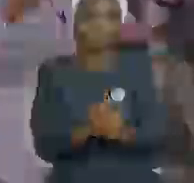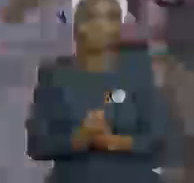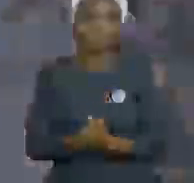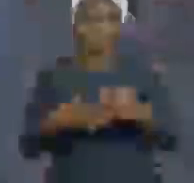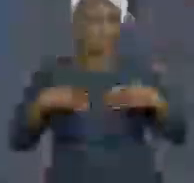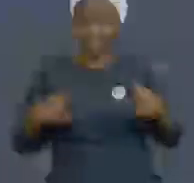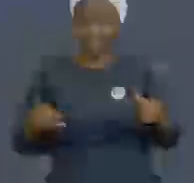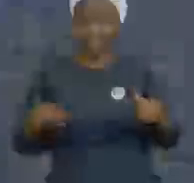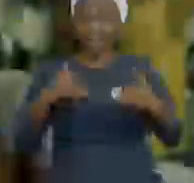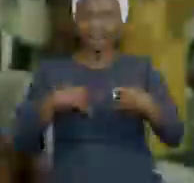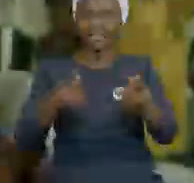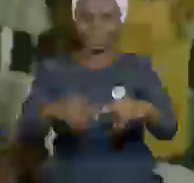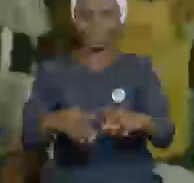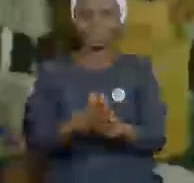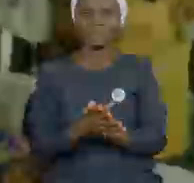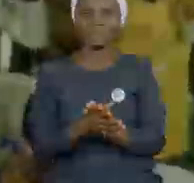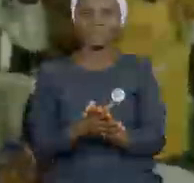Healing has come.